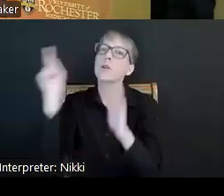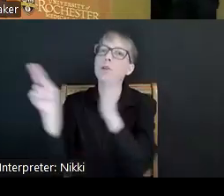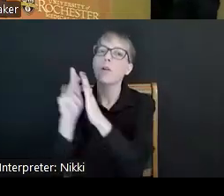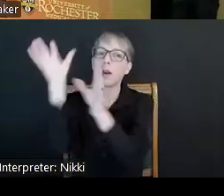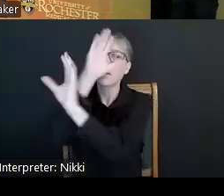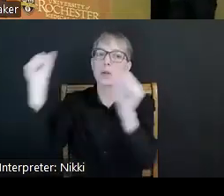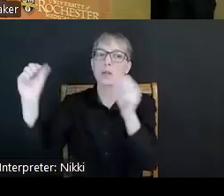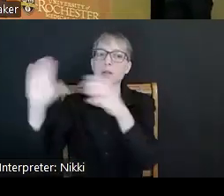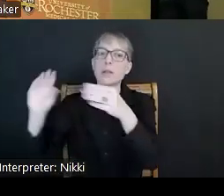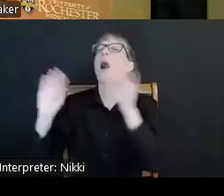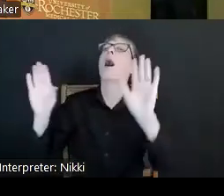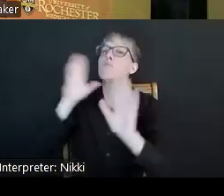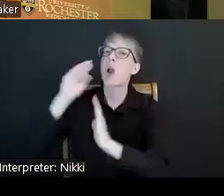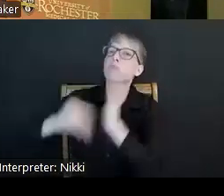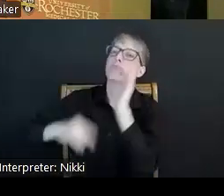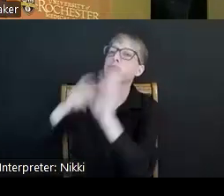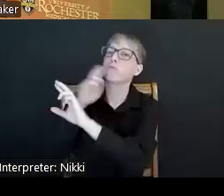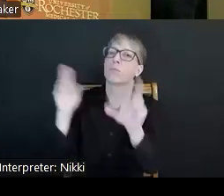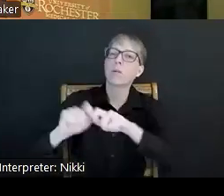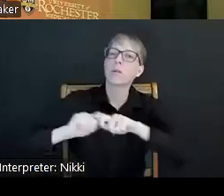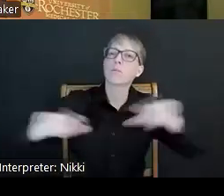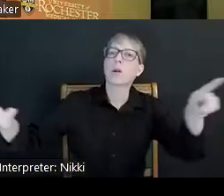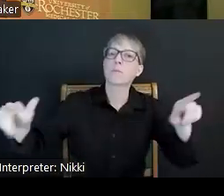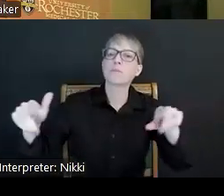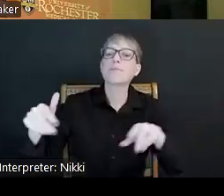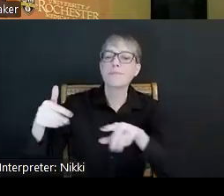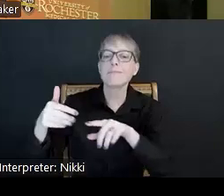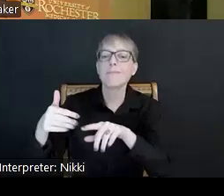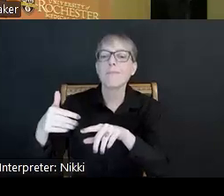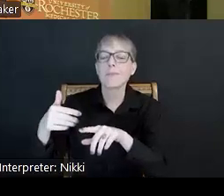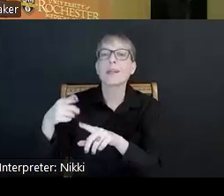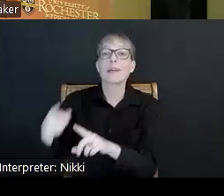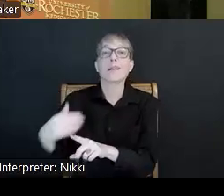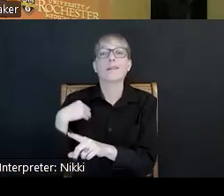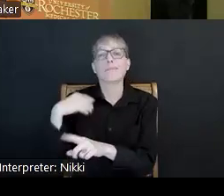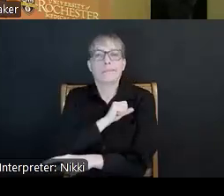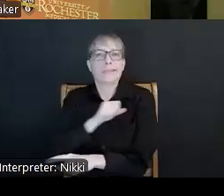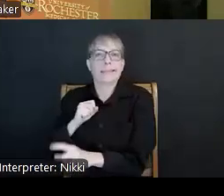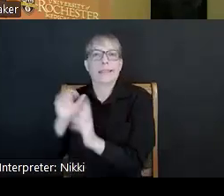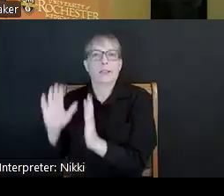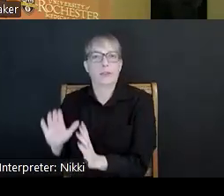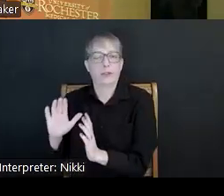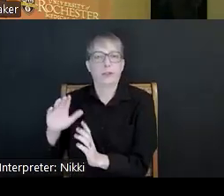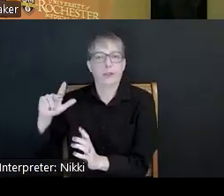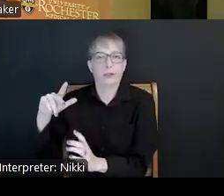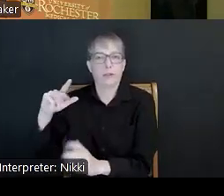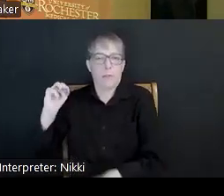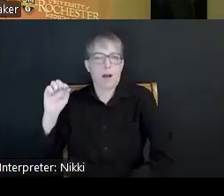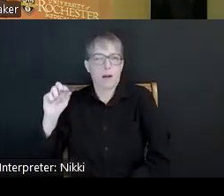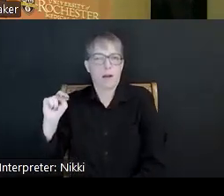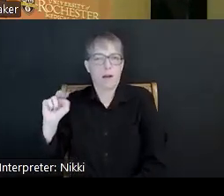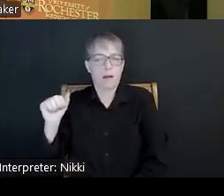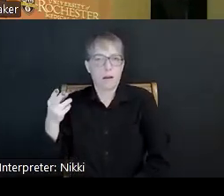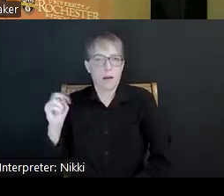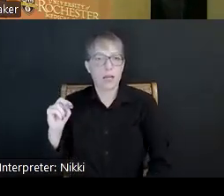hired, before he was the senator, Daniel Patrick Monahan, to come in with a group of researchers, and they prepared this secret report. Some of you might have seen